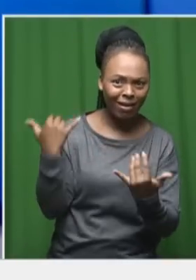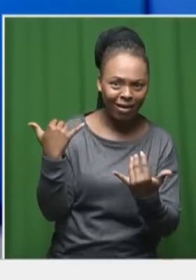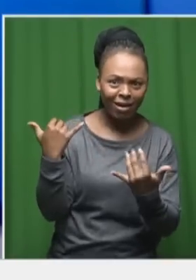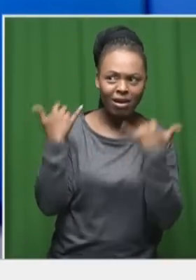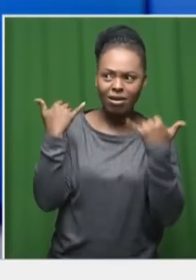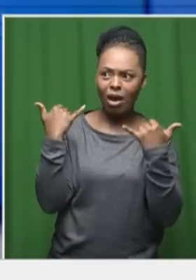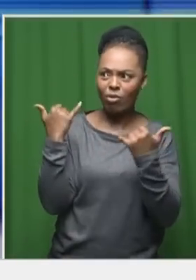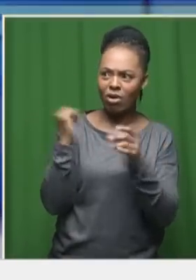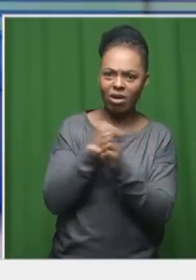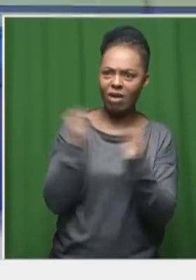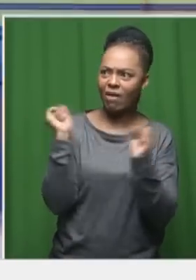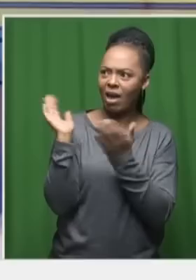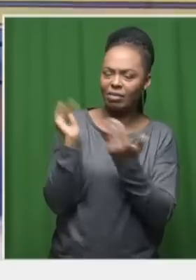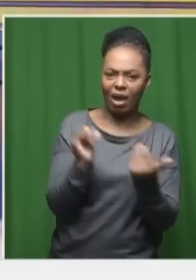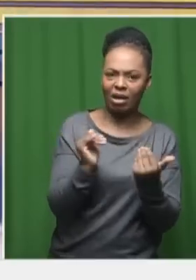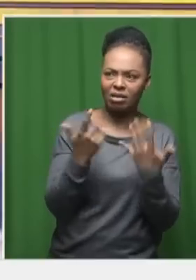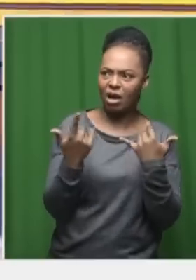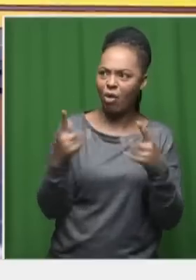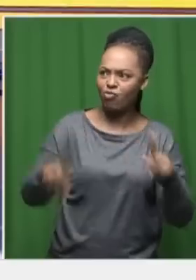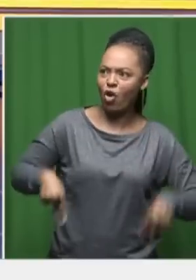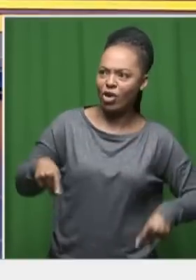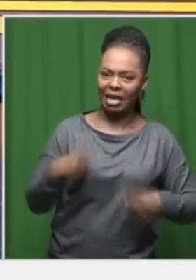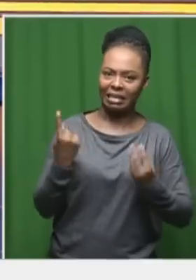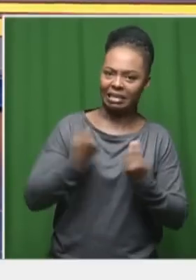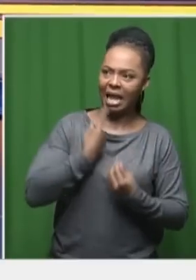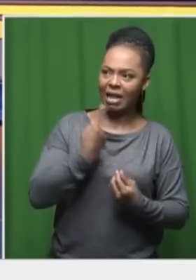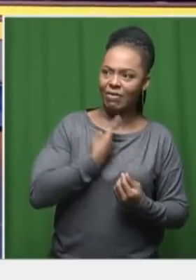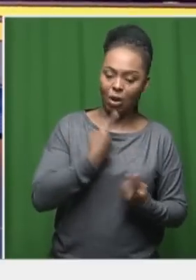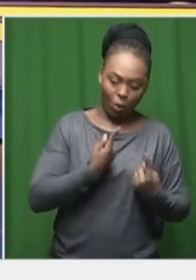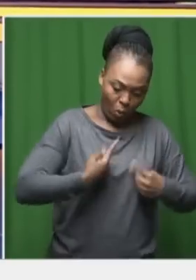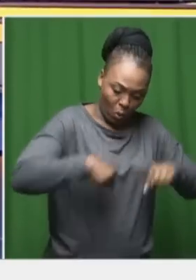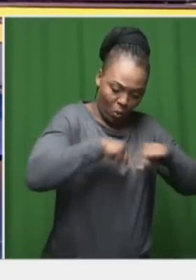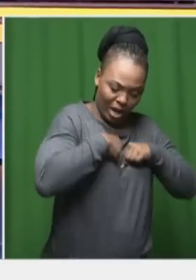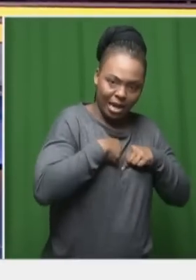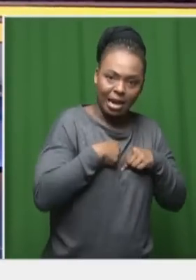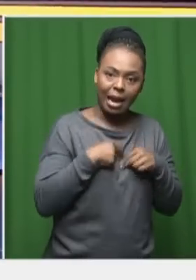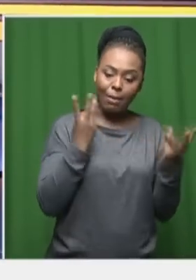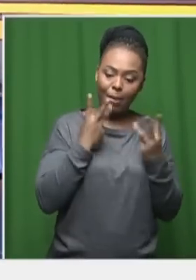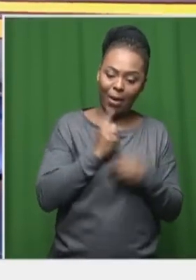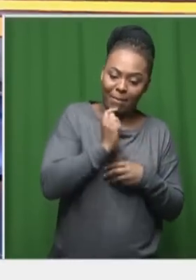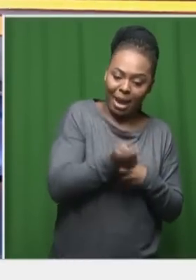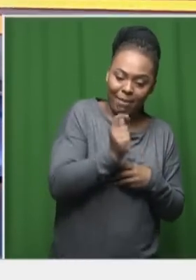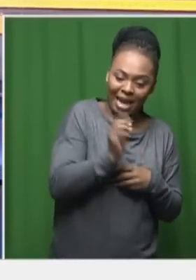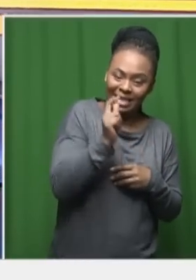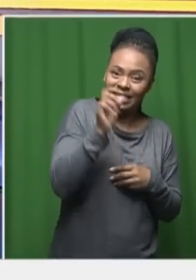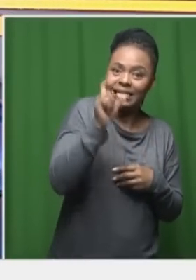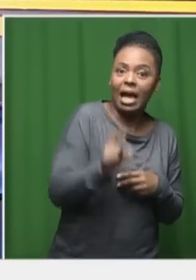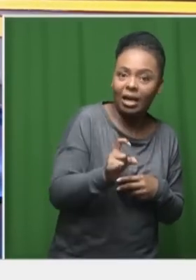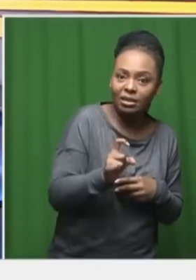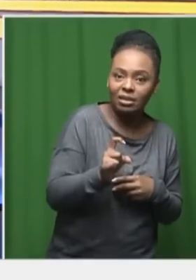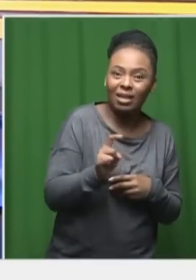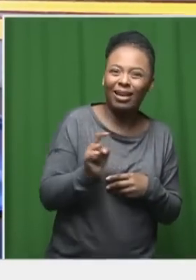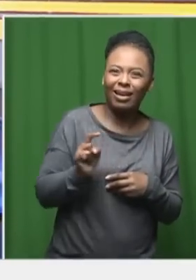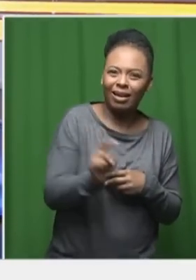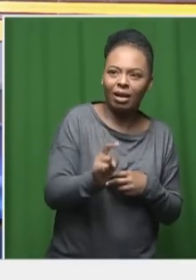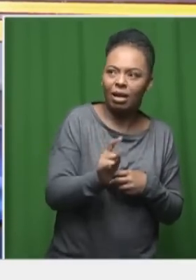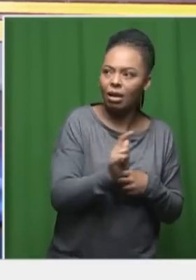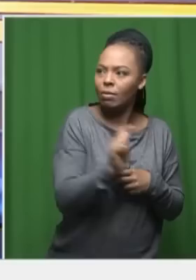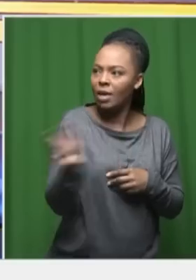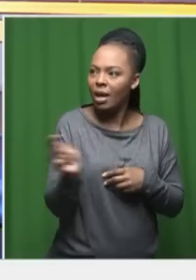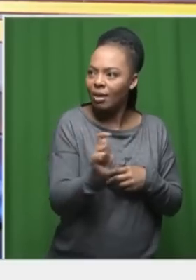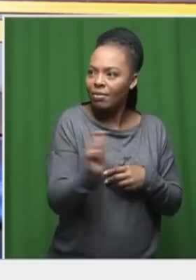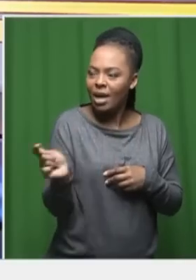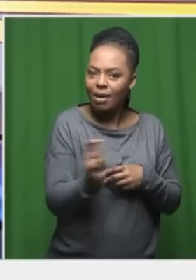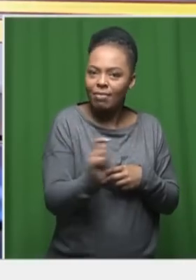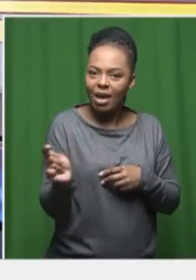even expected to procure this themselves. We, as the taxpayers in South Africa, are still paying for